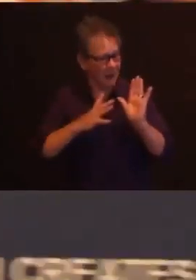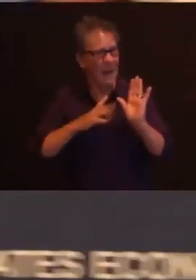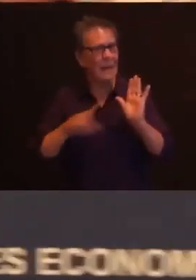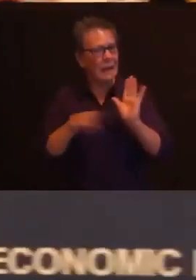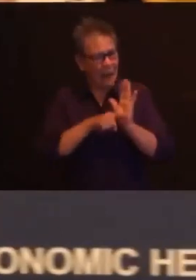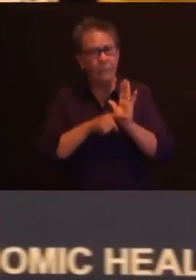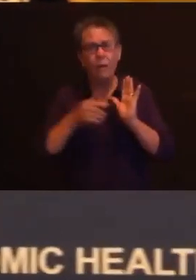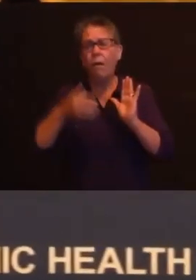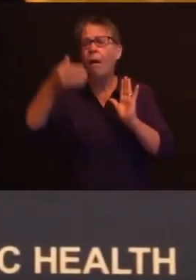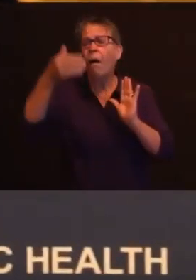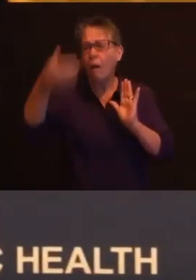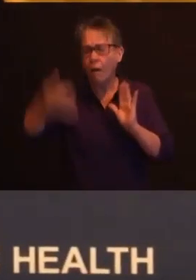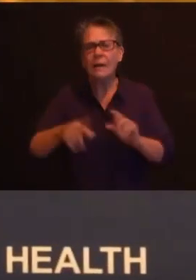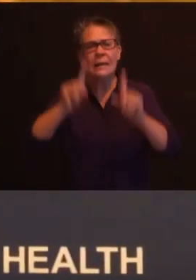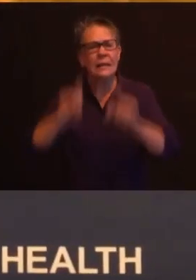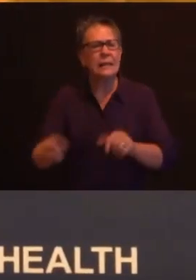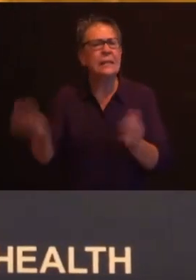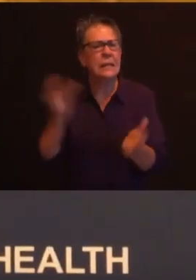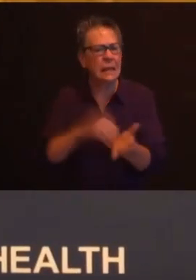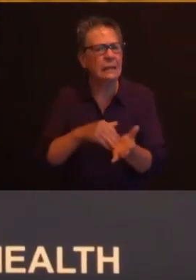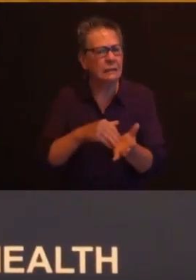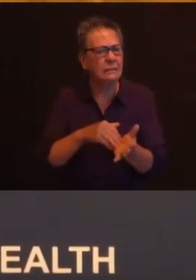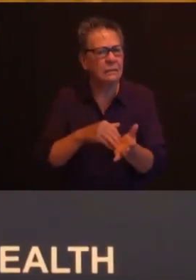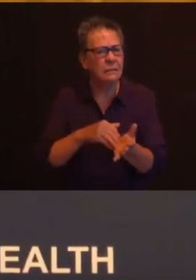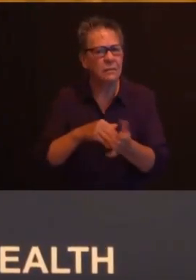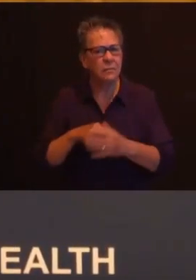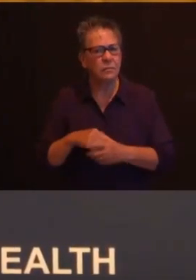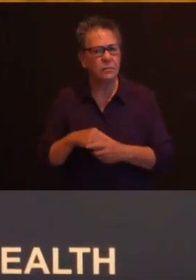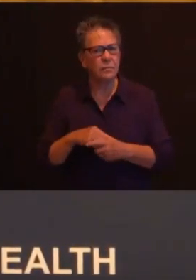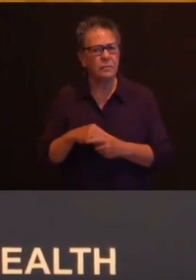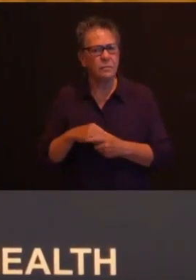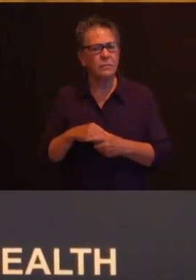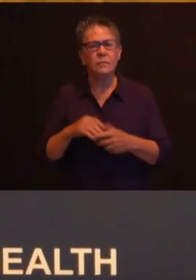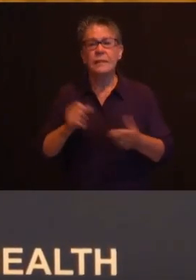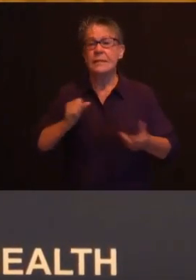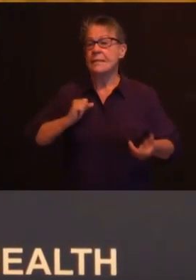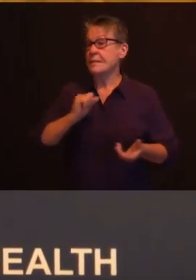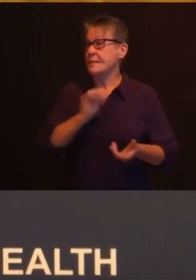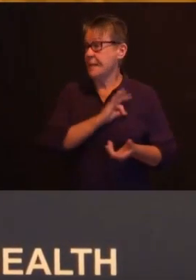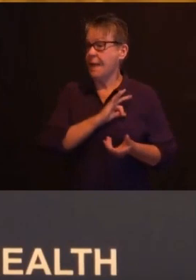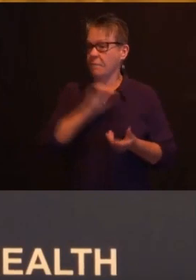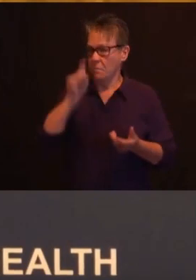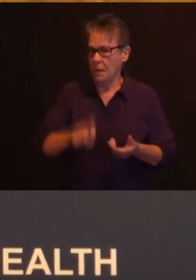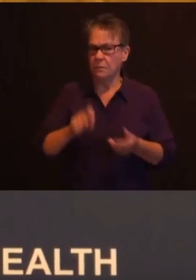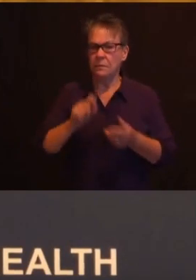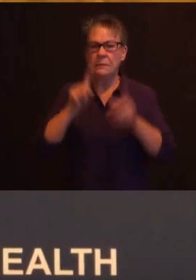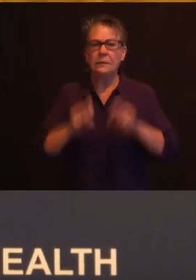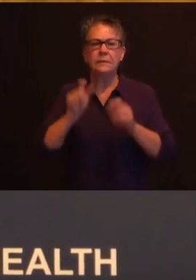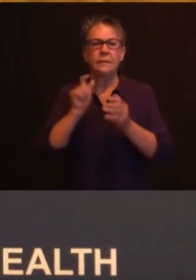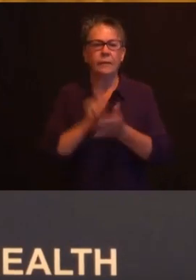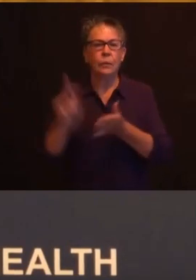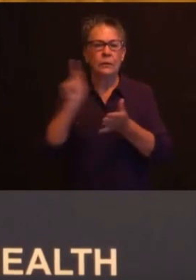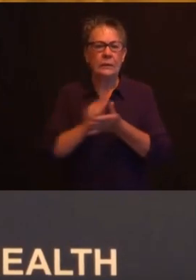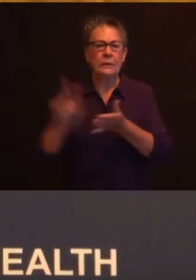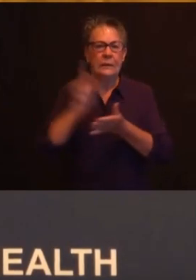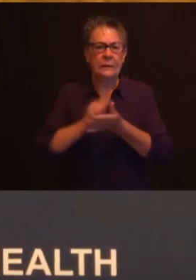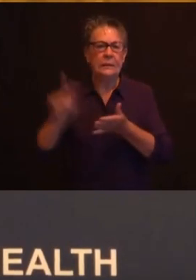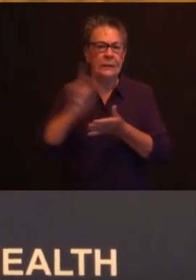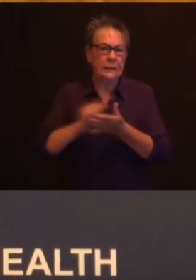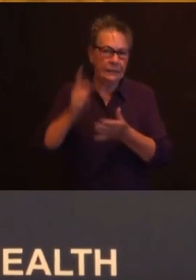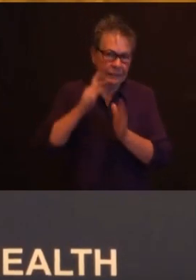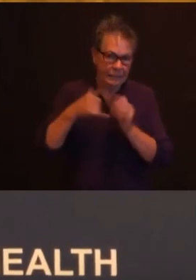I think we were the first state, Matt Plotkin is with us, in America to mandate masking indoors, and I'm glad